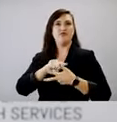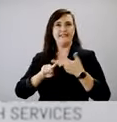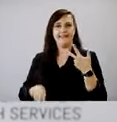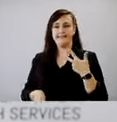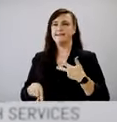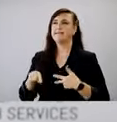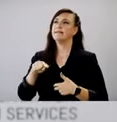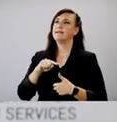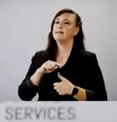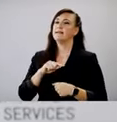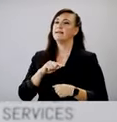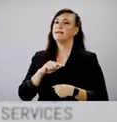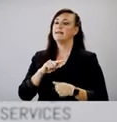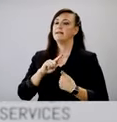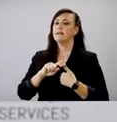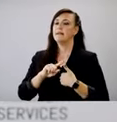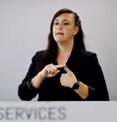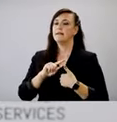Yeah.